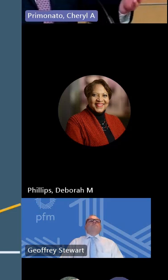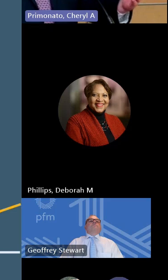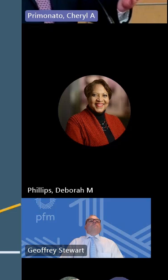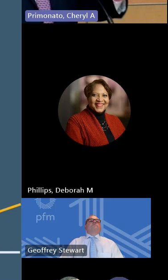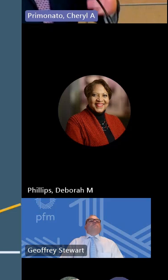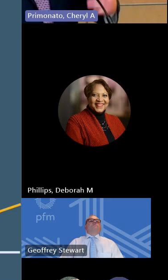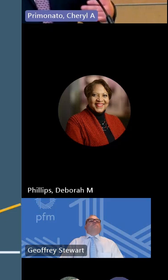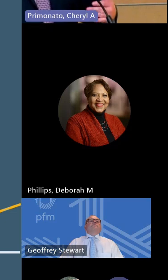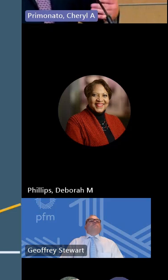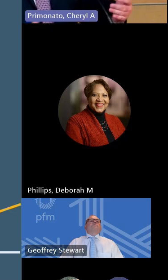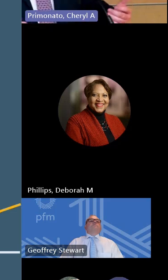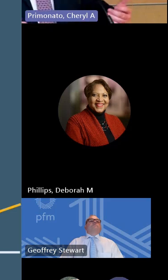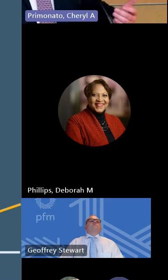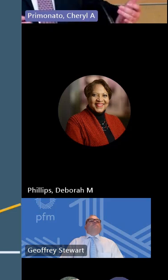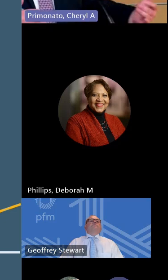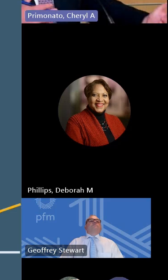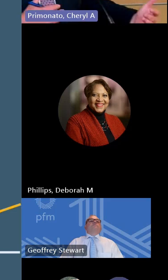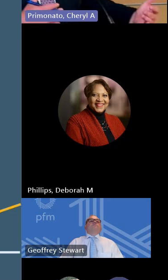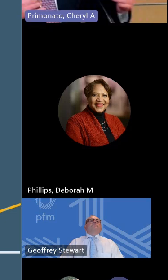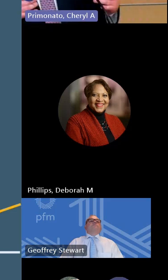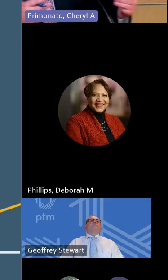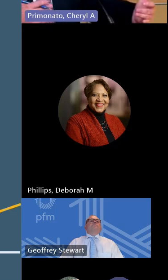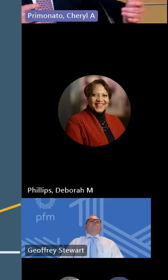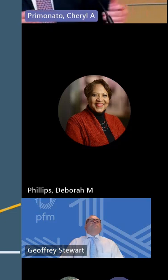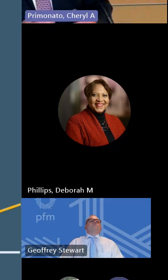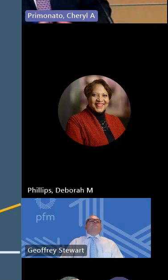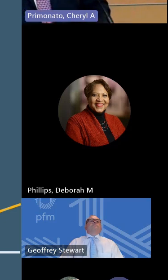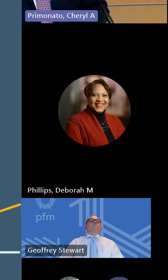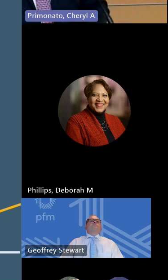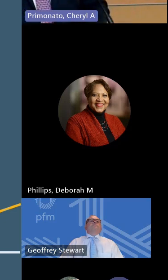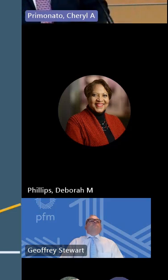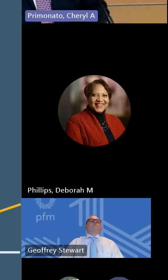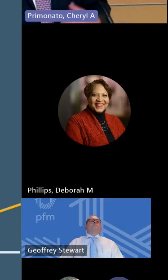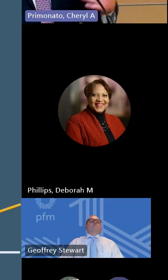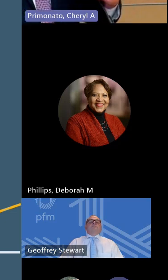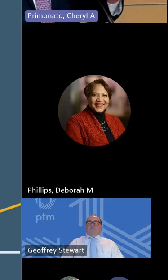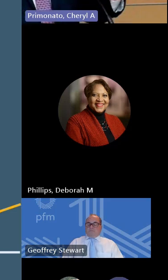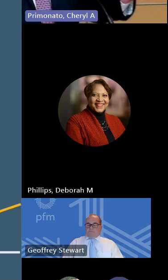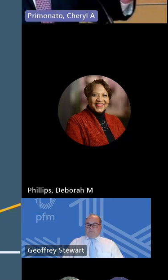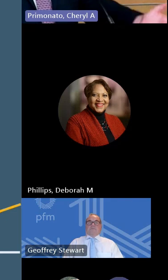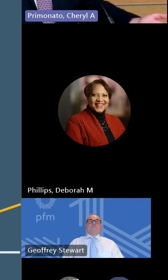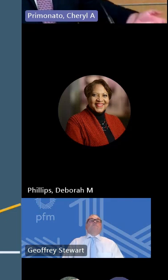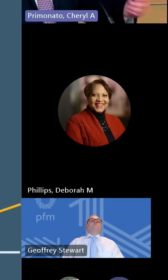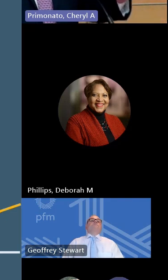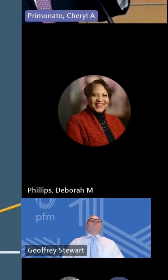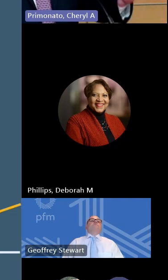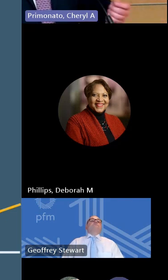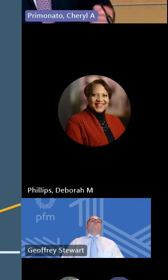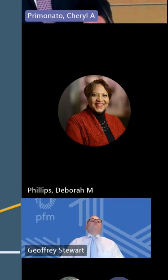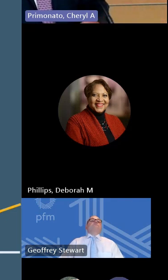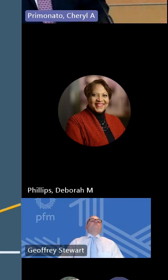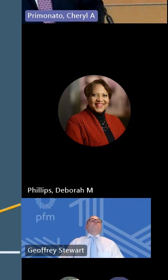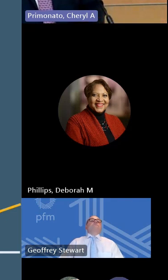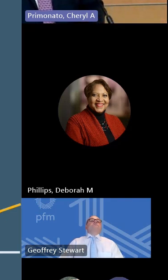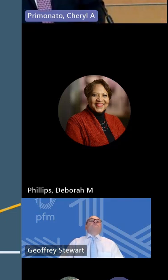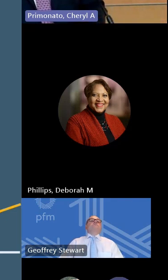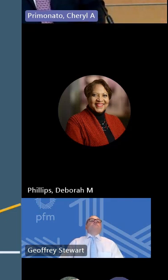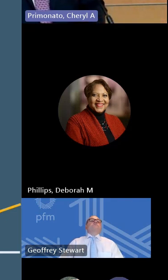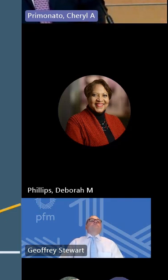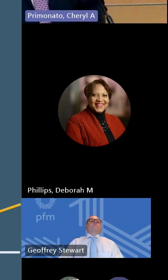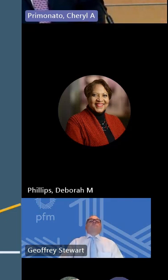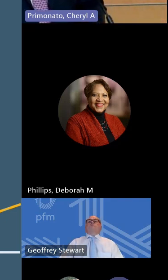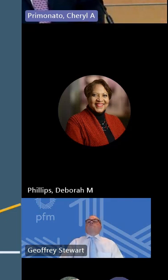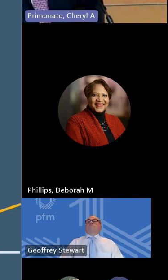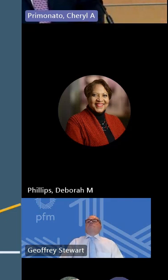up poll cards at each of the stops that are being impacted for changes via the GTFS and the real-time